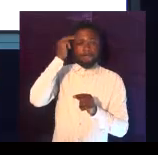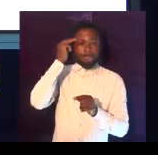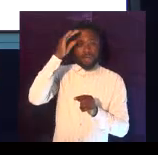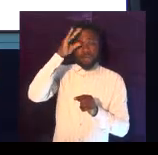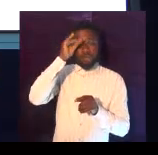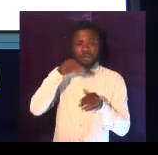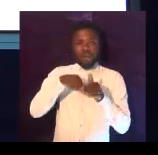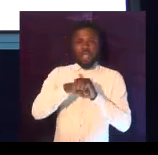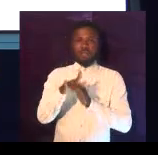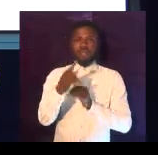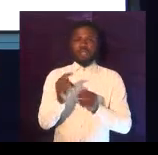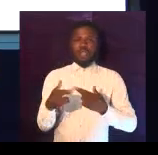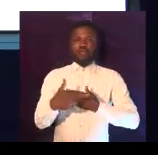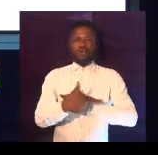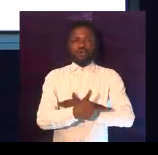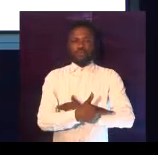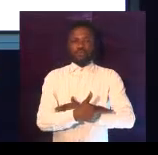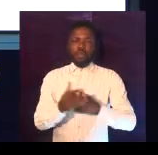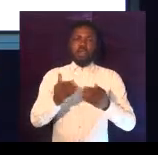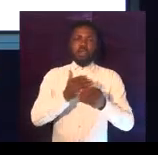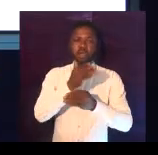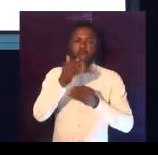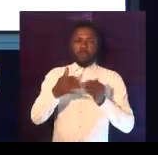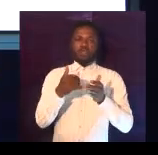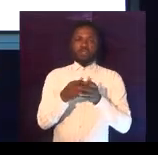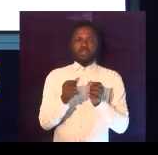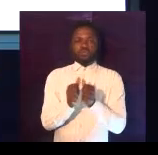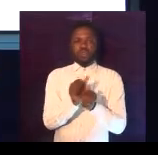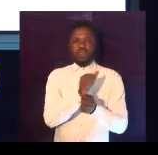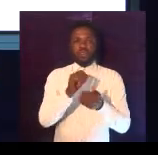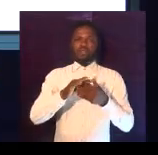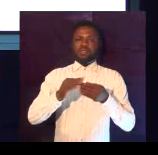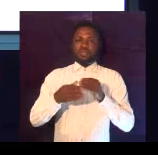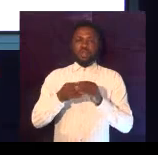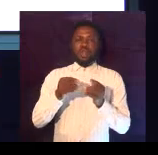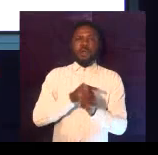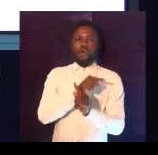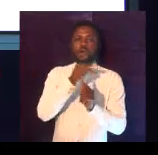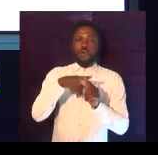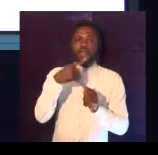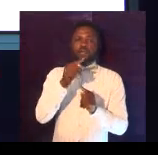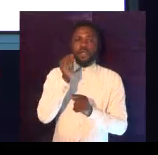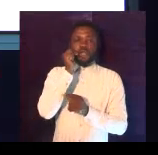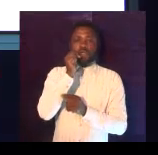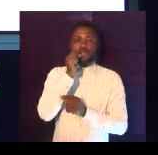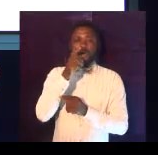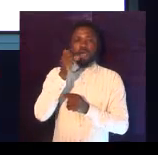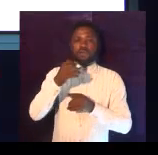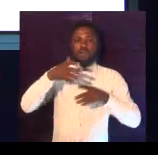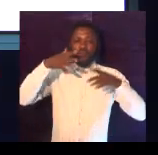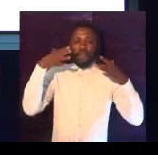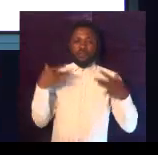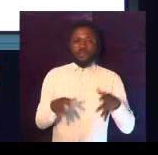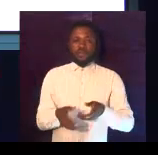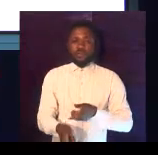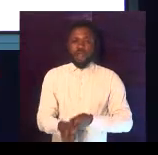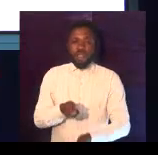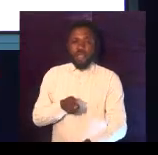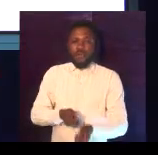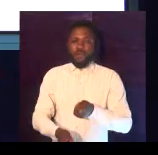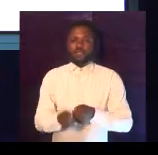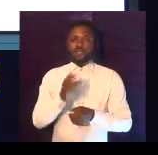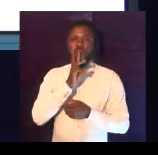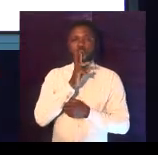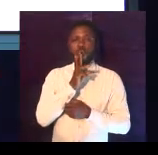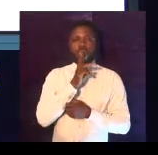When the madman entered the room, complete it with a sentence. When the girls finished